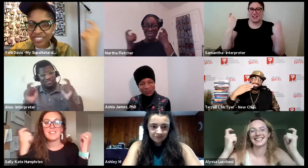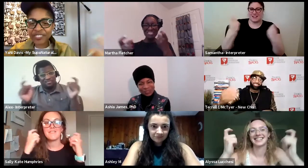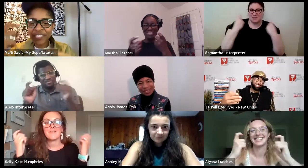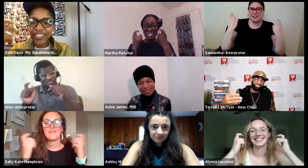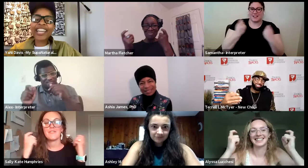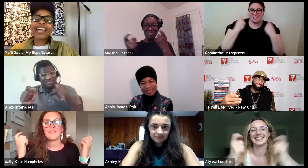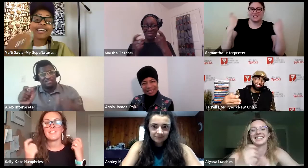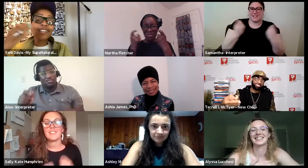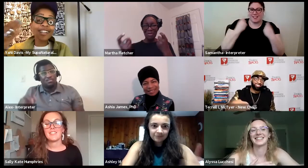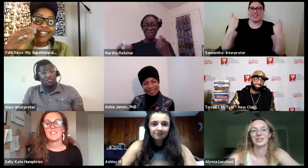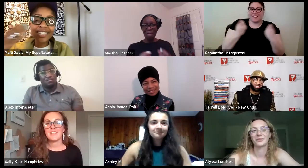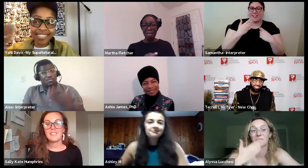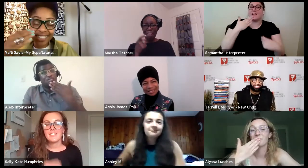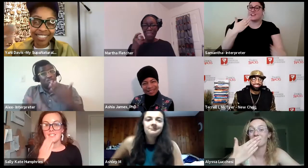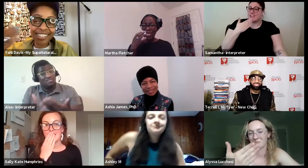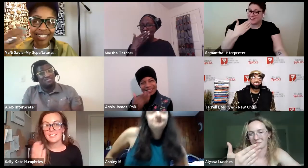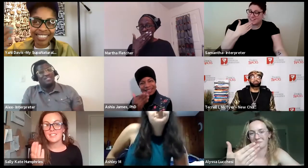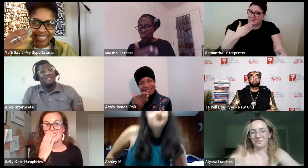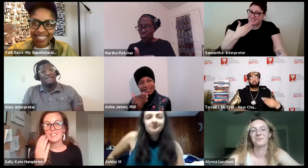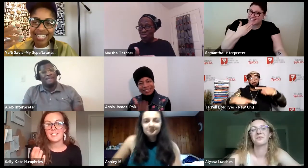Celebrate good